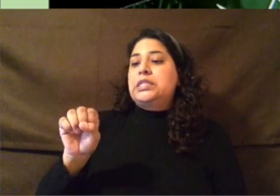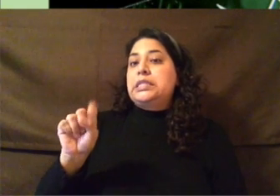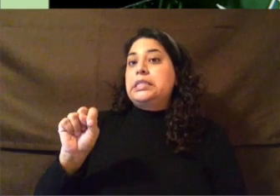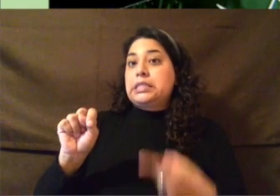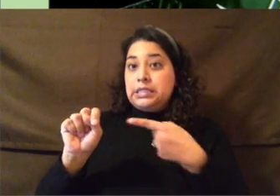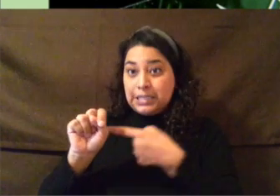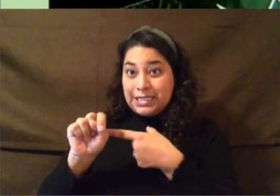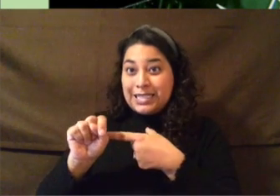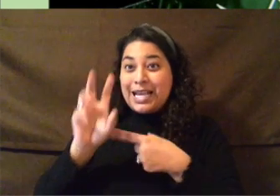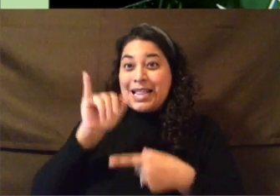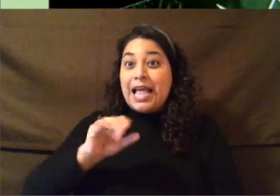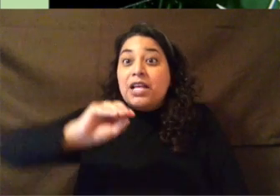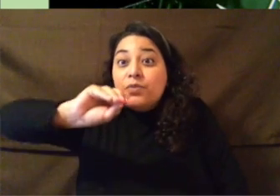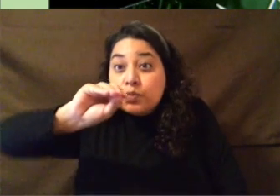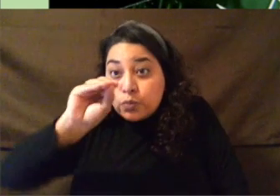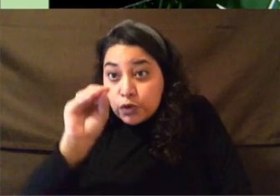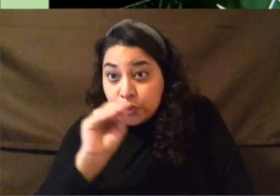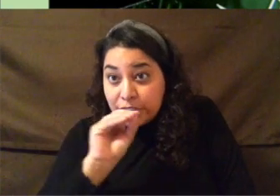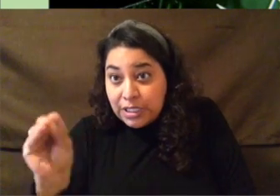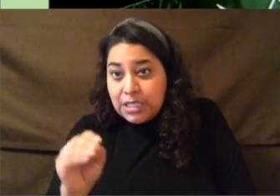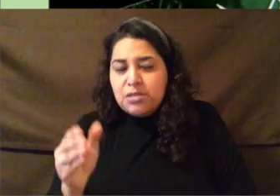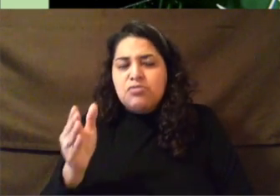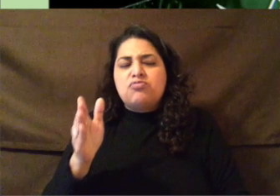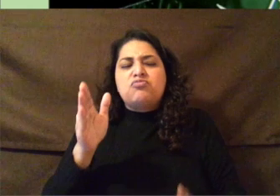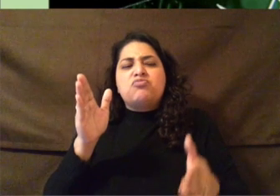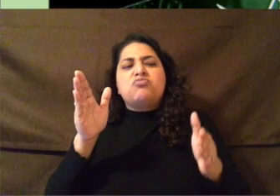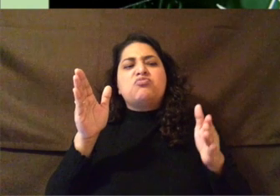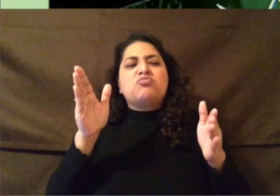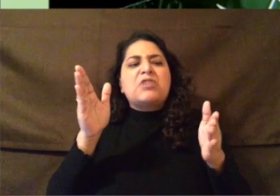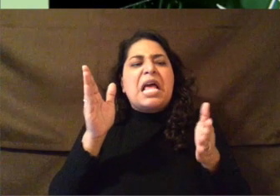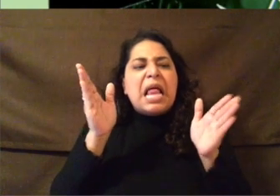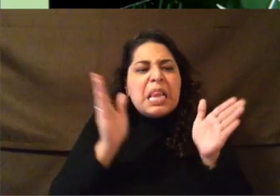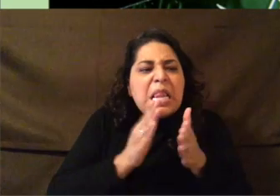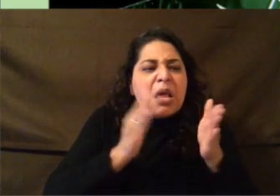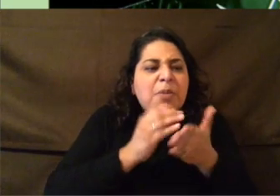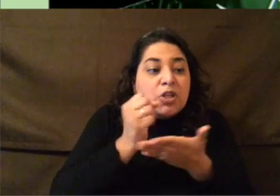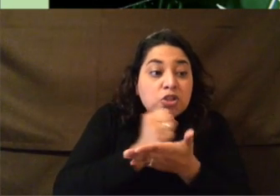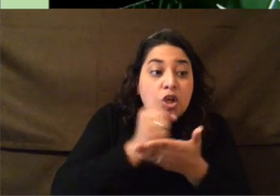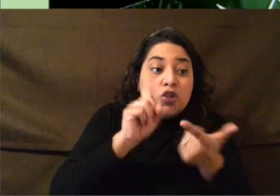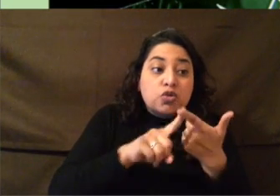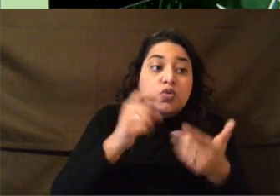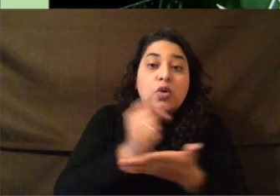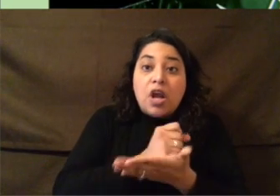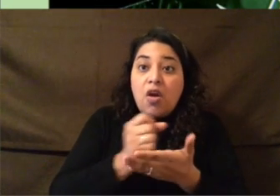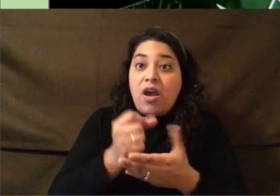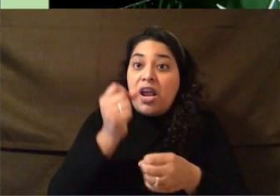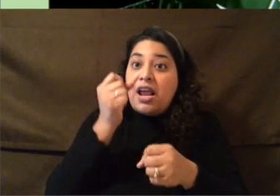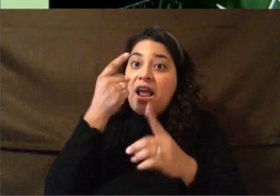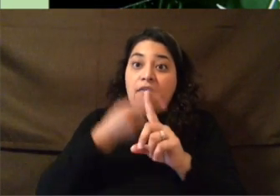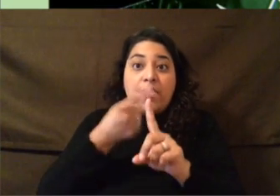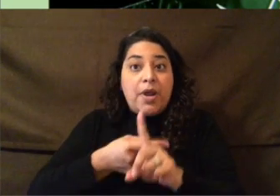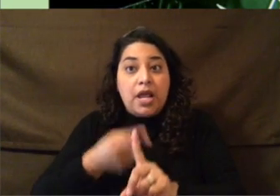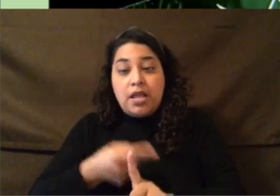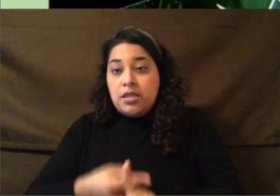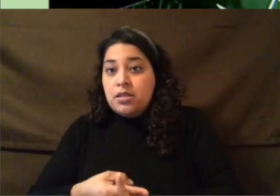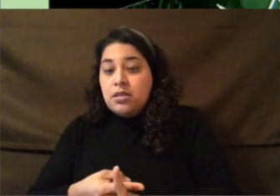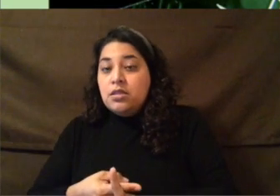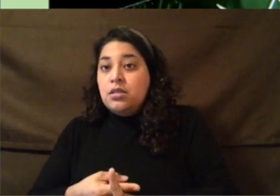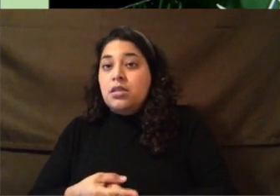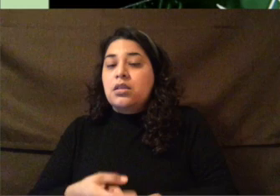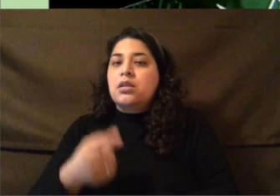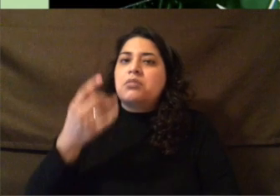second. Interest is a percentage, so it's a small amount that gets charged to your credit card every